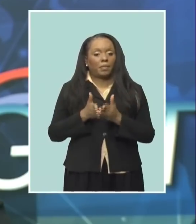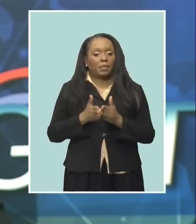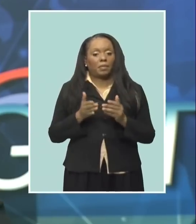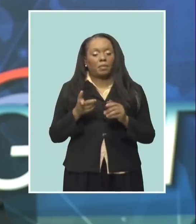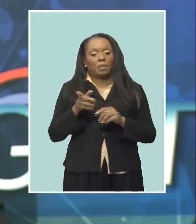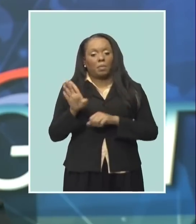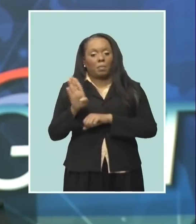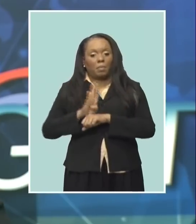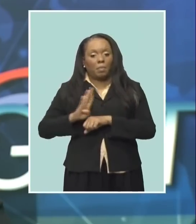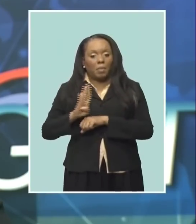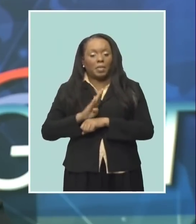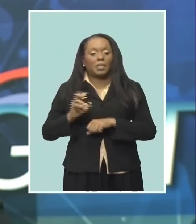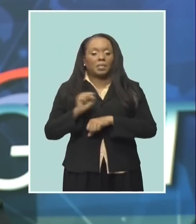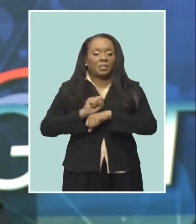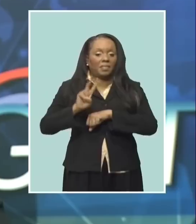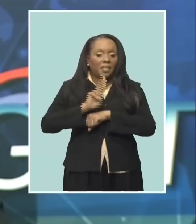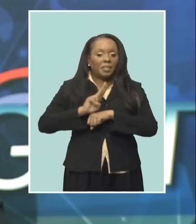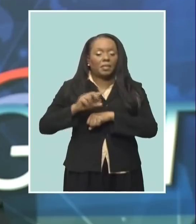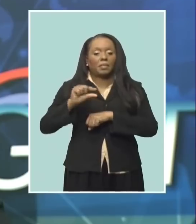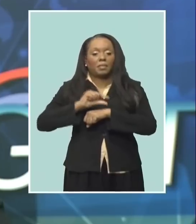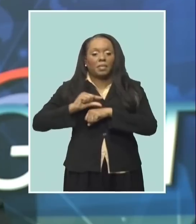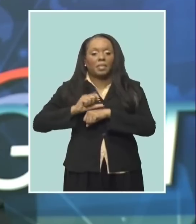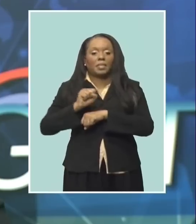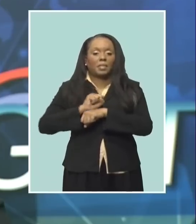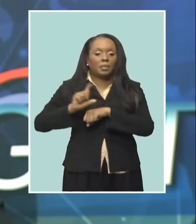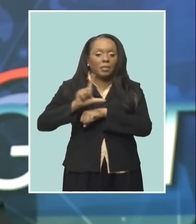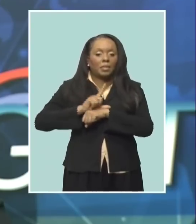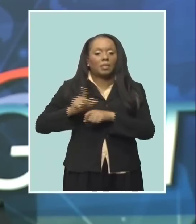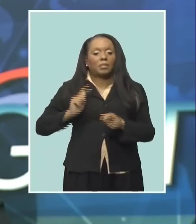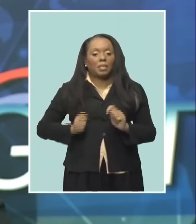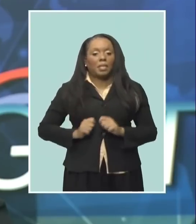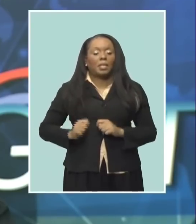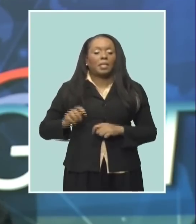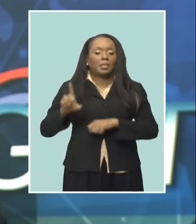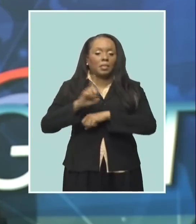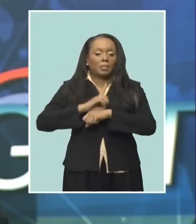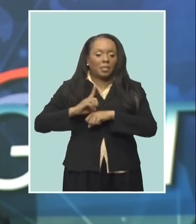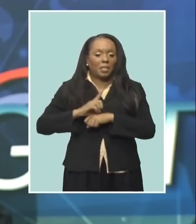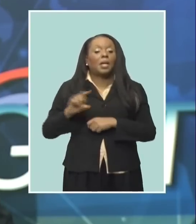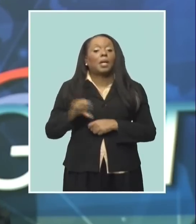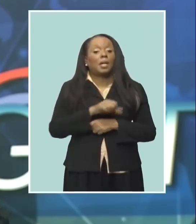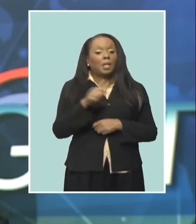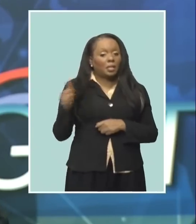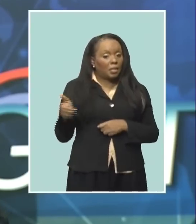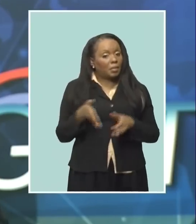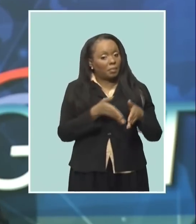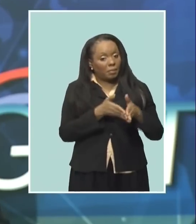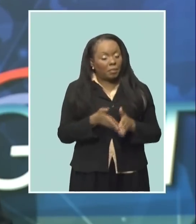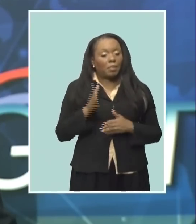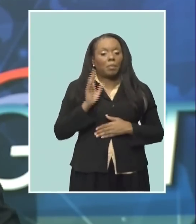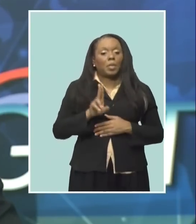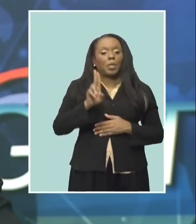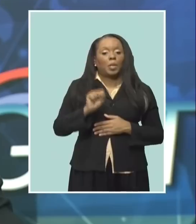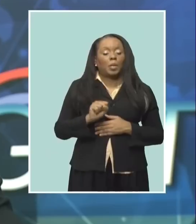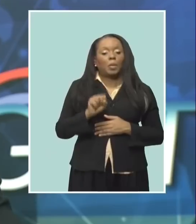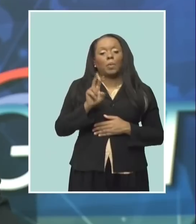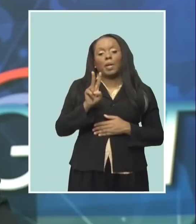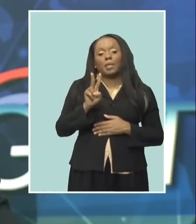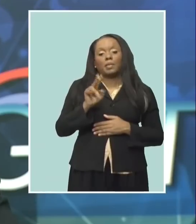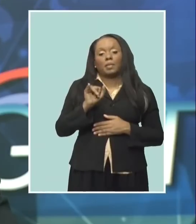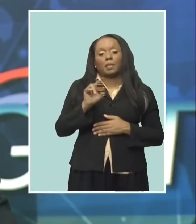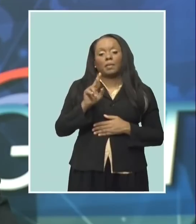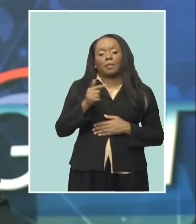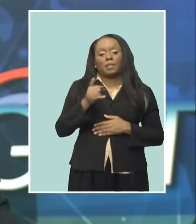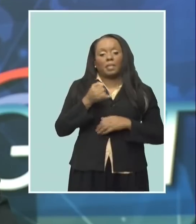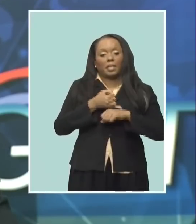between Barbados, St. Vincent, Grenada, St. Lucia, Trinidad, and Dominica. Another vessel will operate along